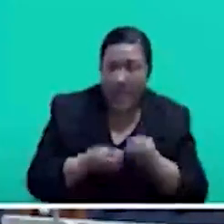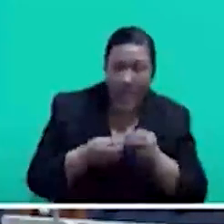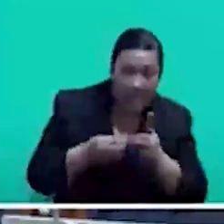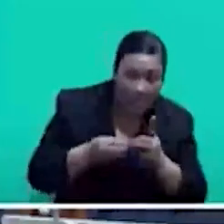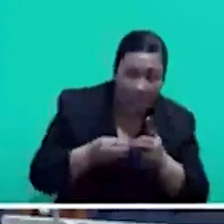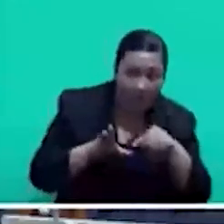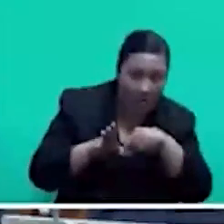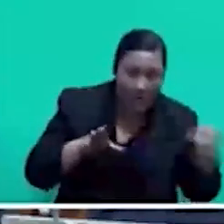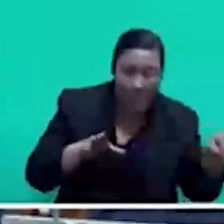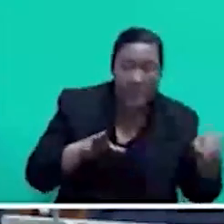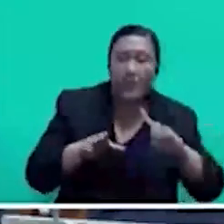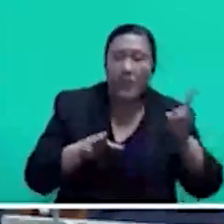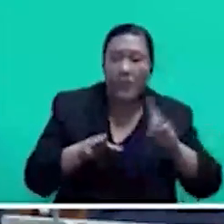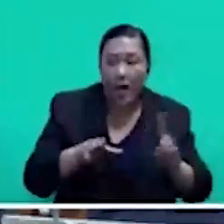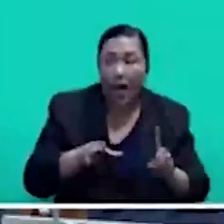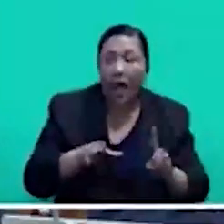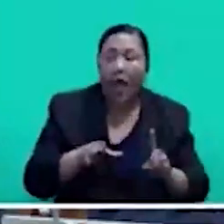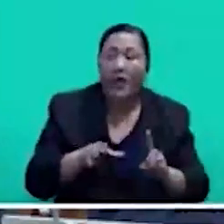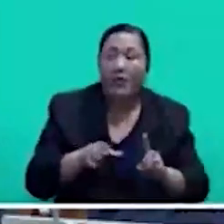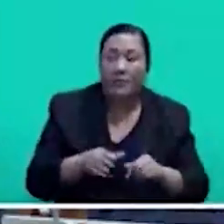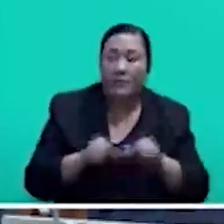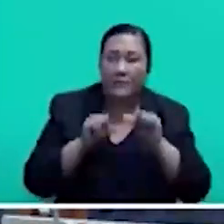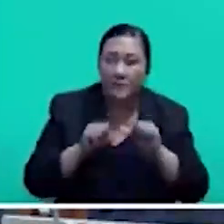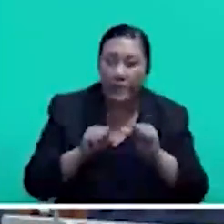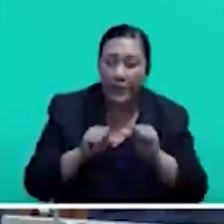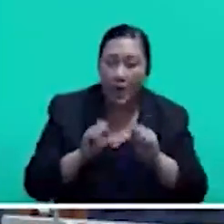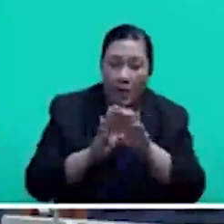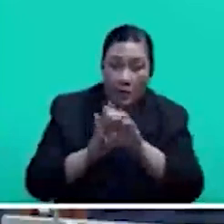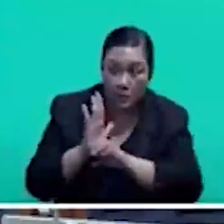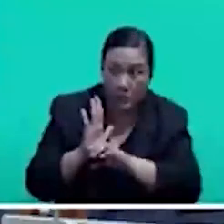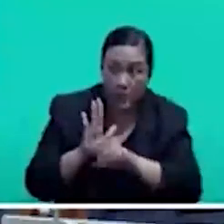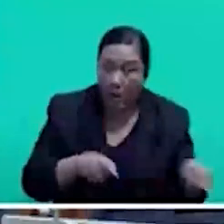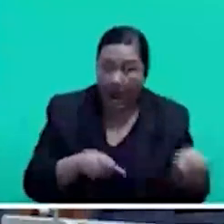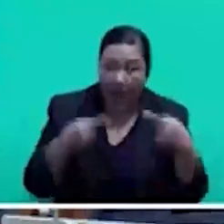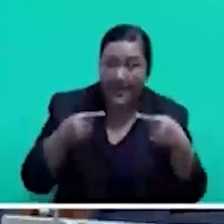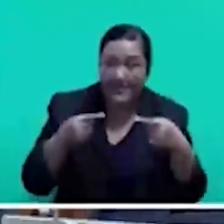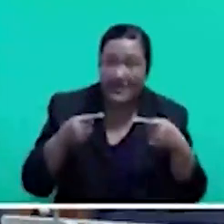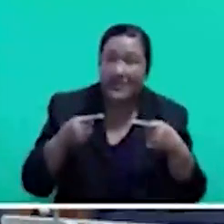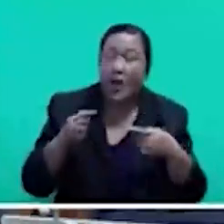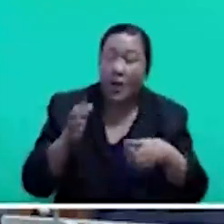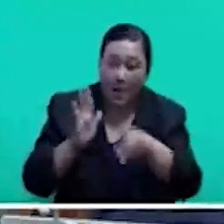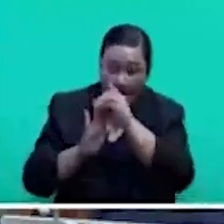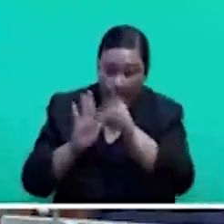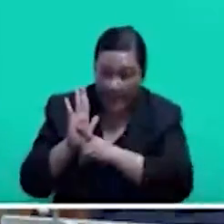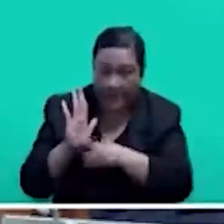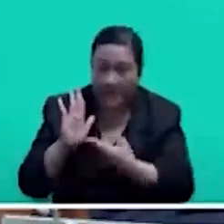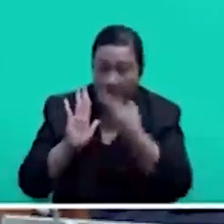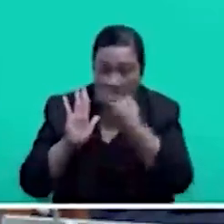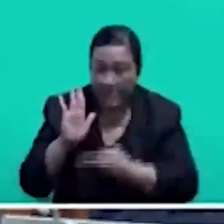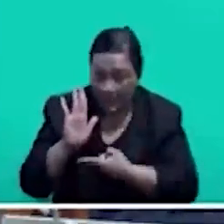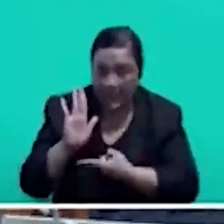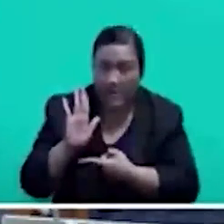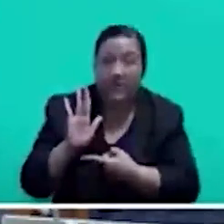steps to preserve constitutional structures goes against the very democratic principles that RFMF